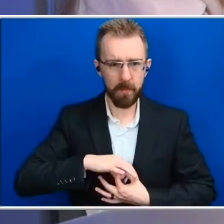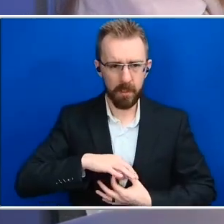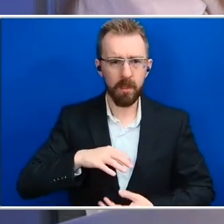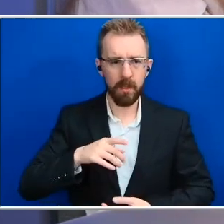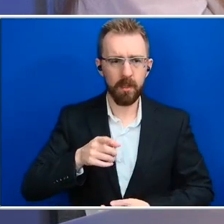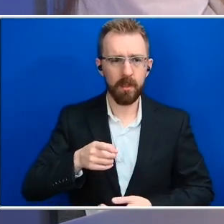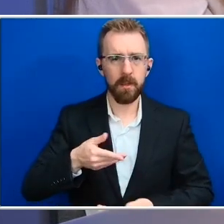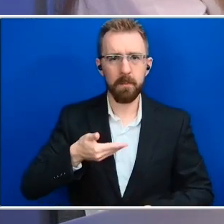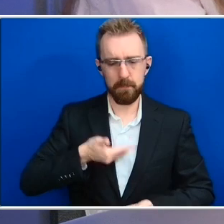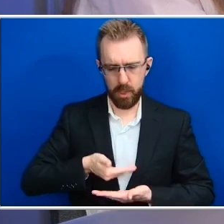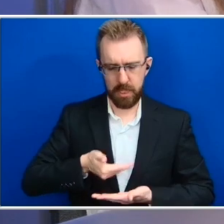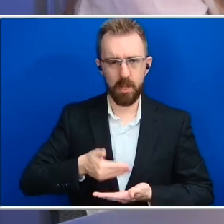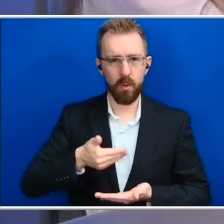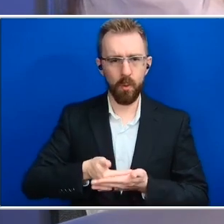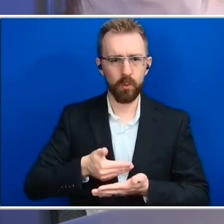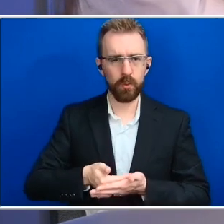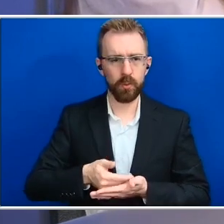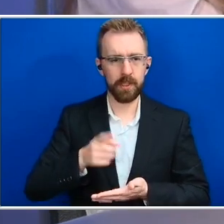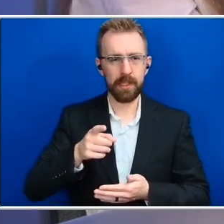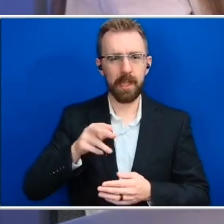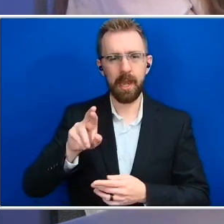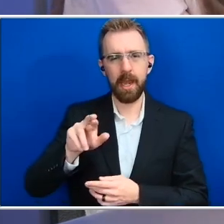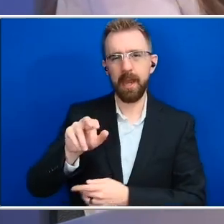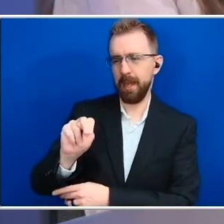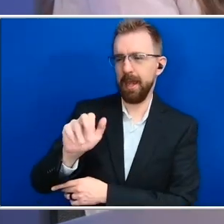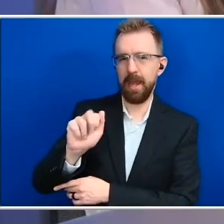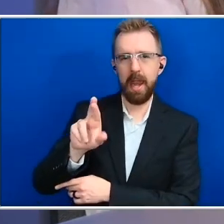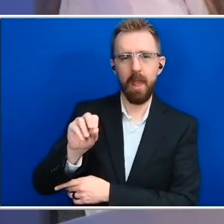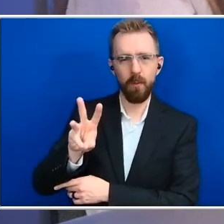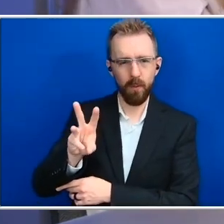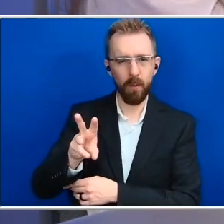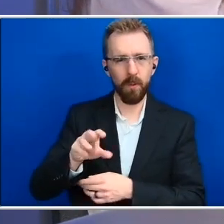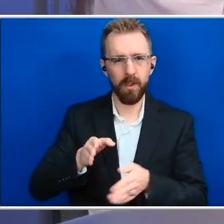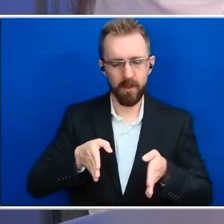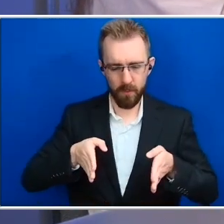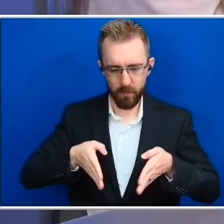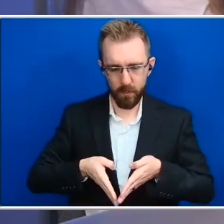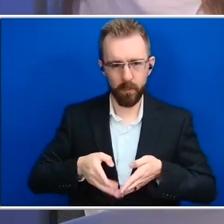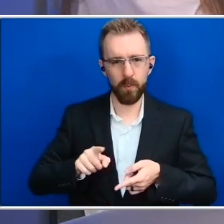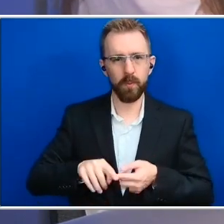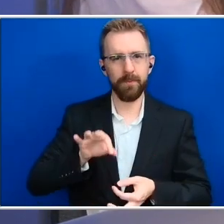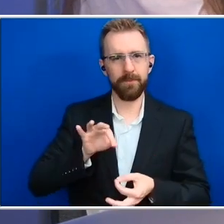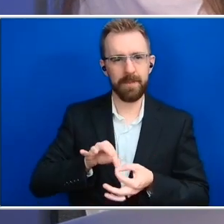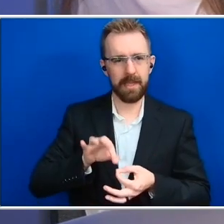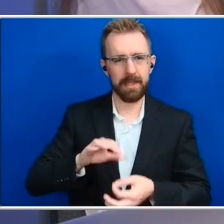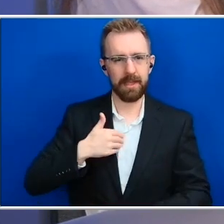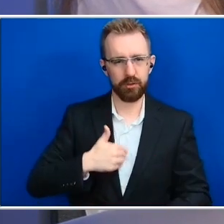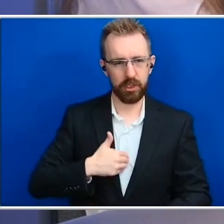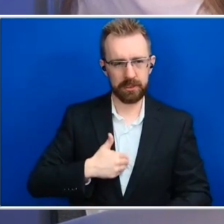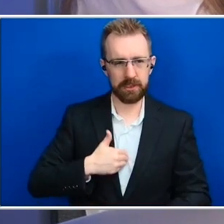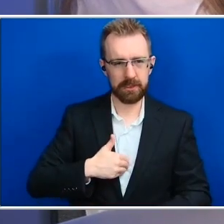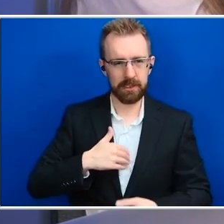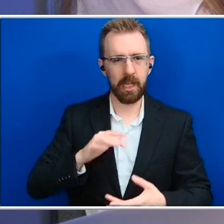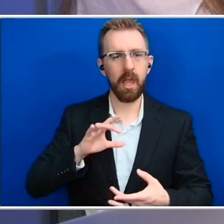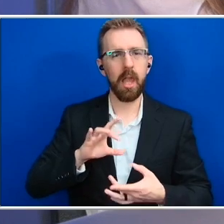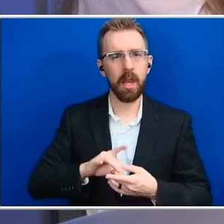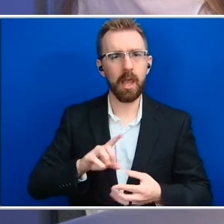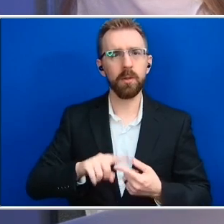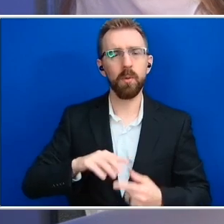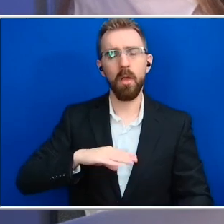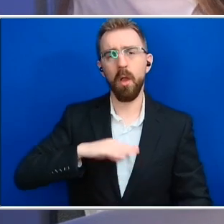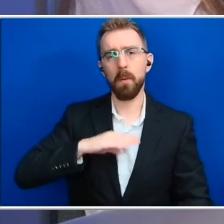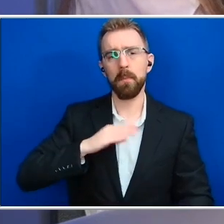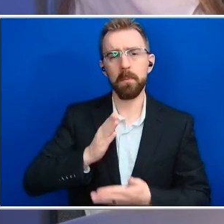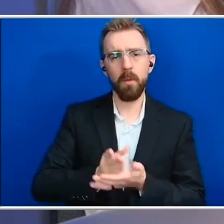it to the chest, it is narrowed down to fit the chest and connected to the upper part of the